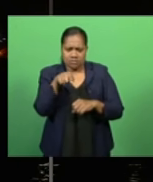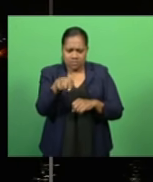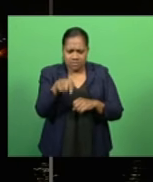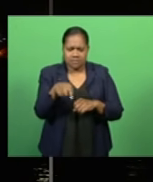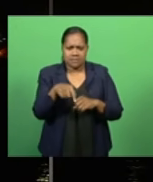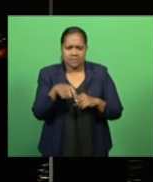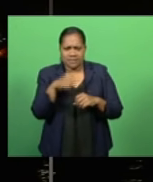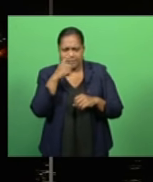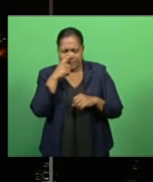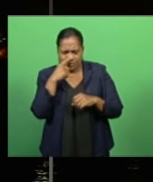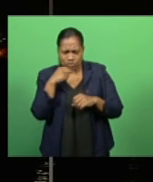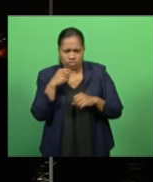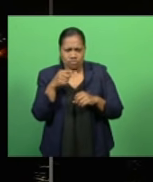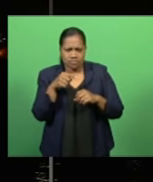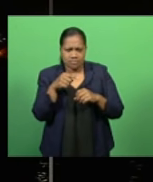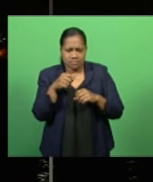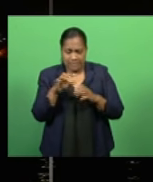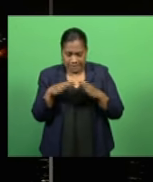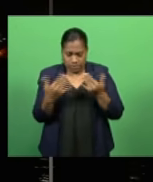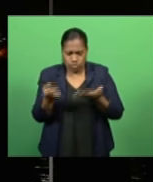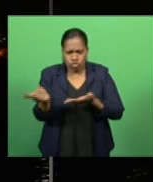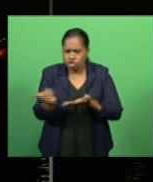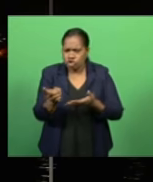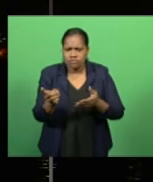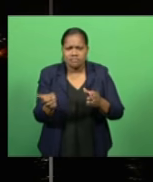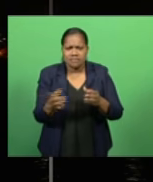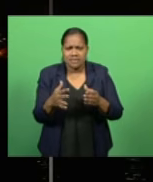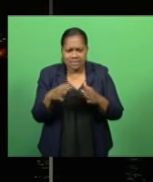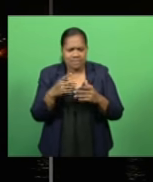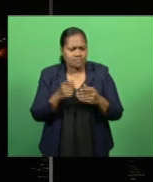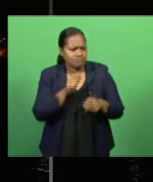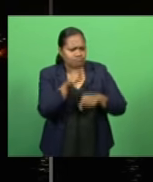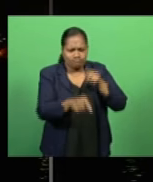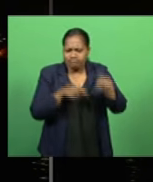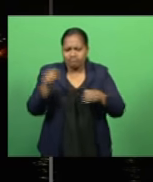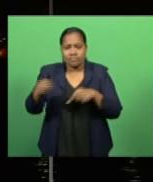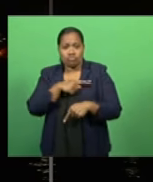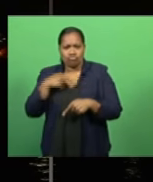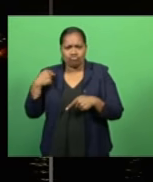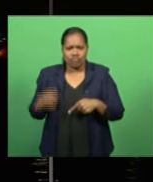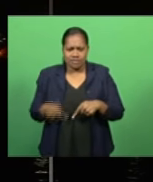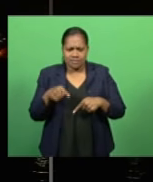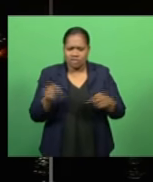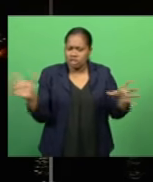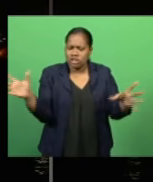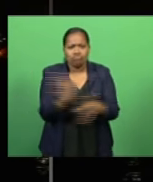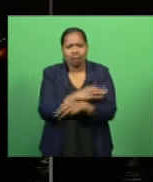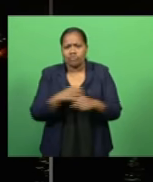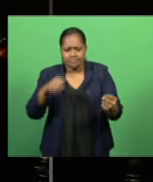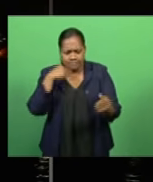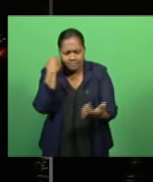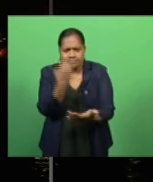the movement. Leaked documents are accusing China of suppressing and even destroying evidence in the early days of the